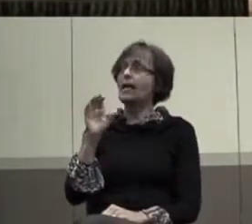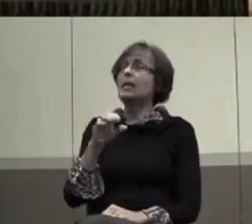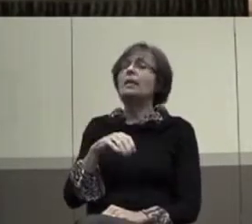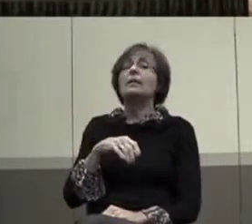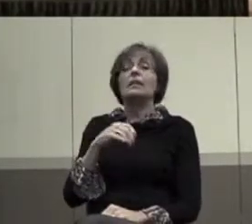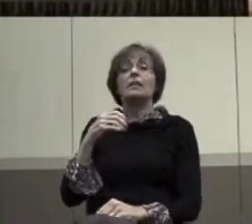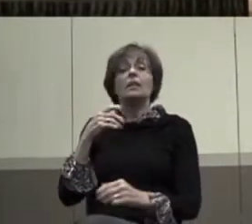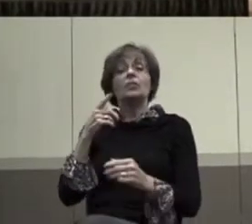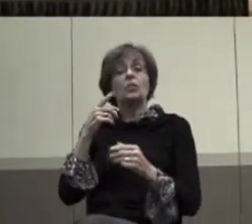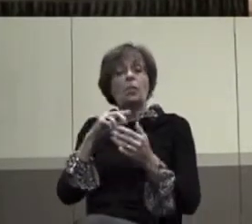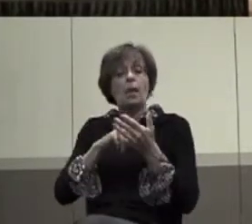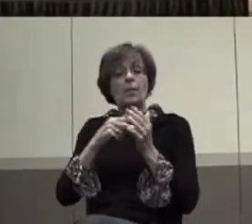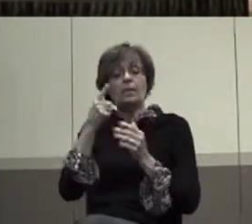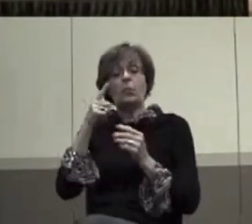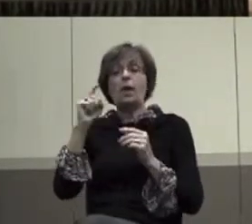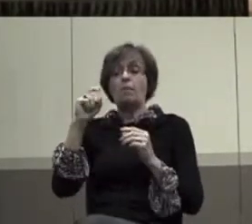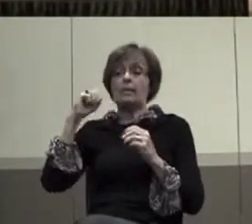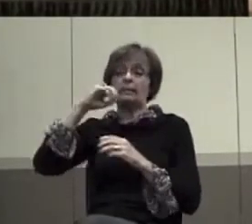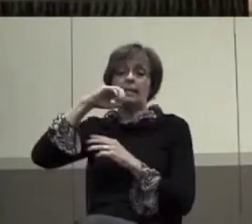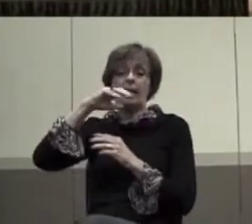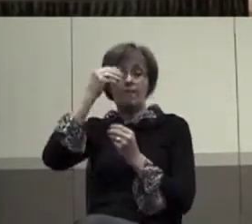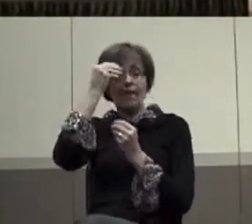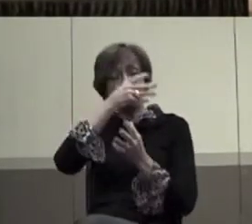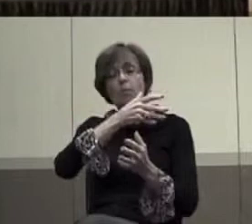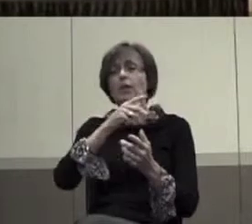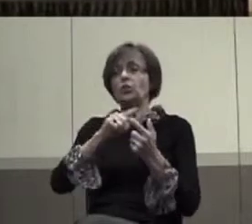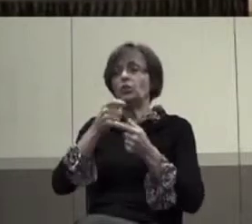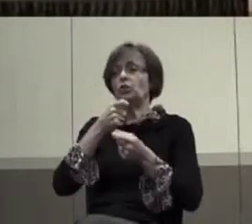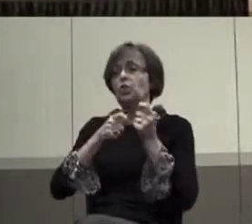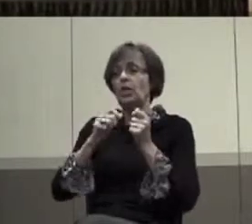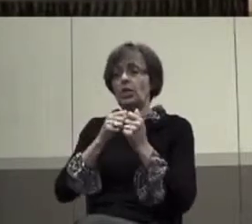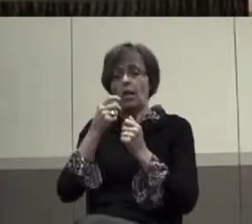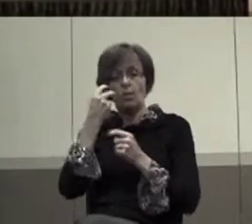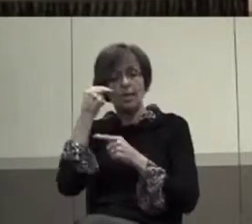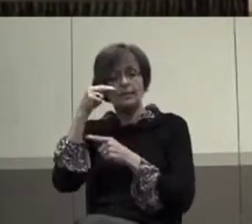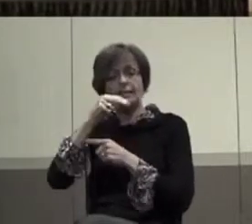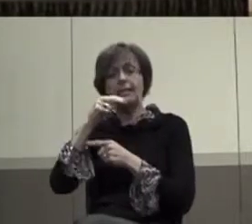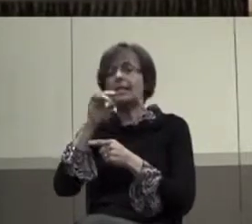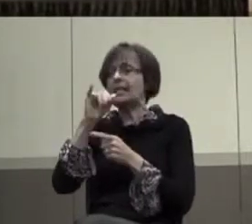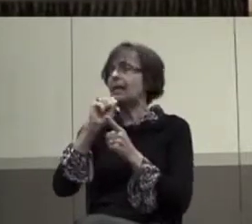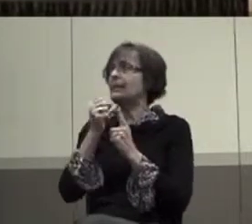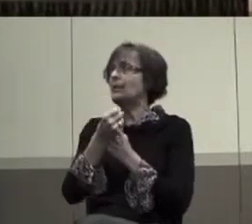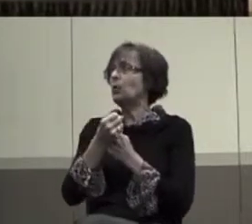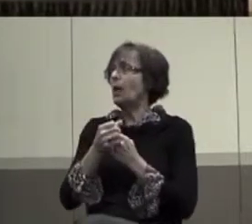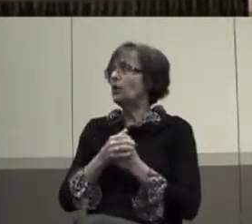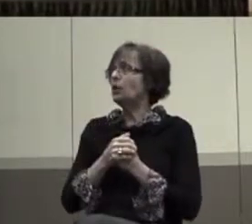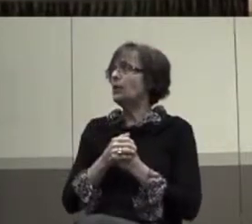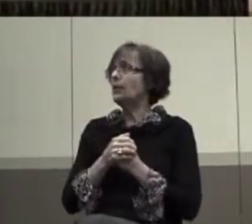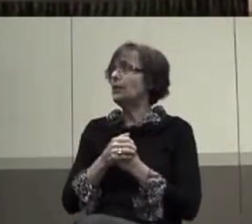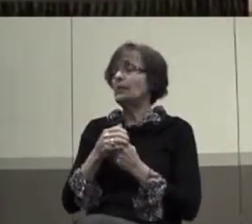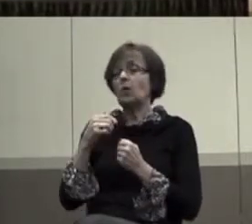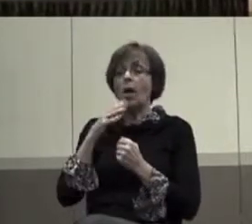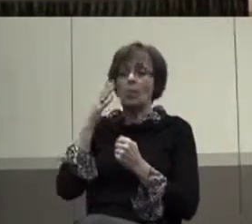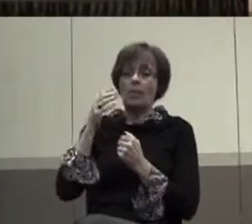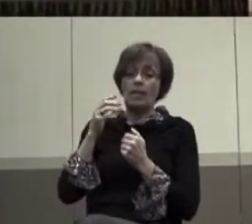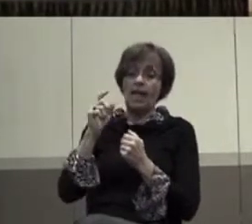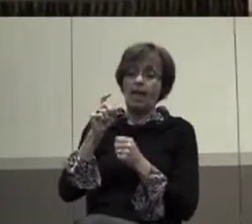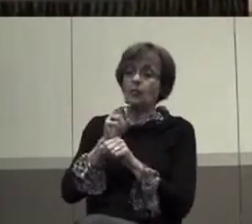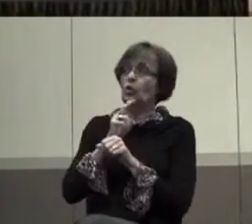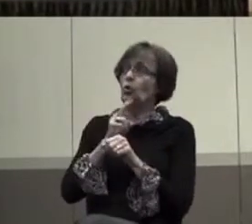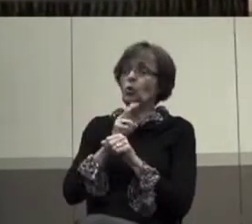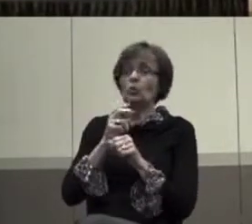one of us has got to give information to the other one that's going to change how they're seeing the situation. So I'm either going to have to